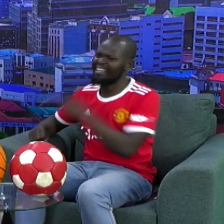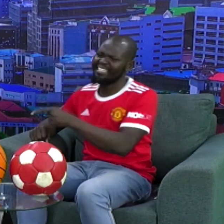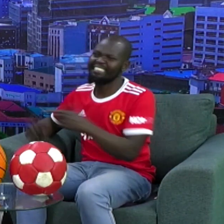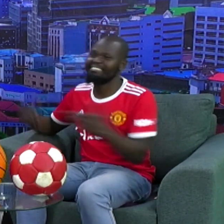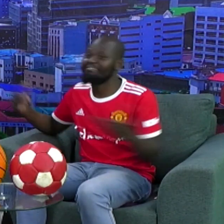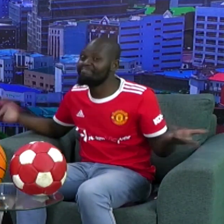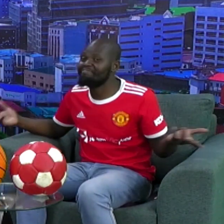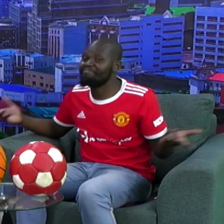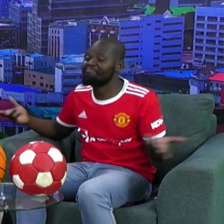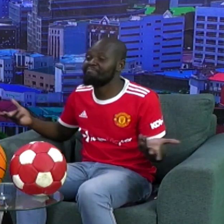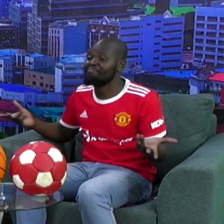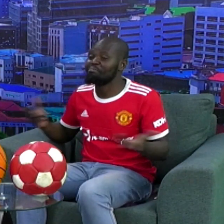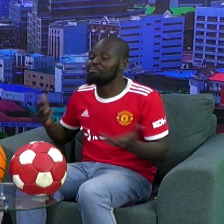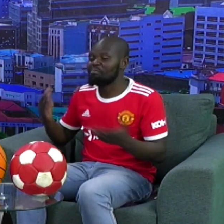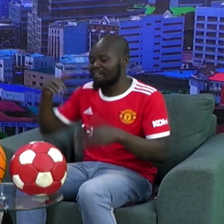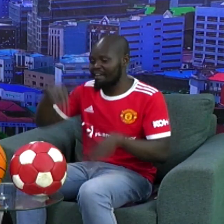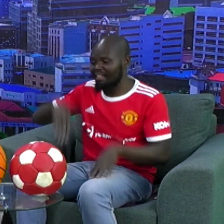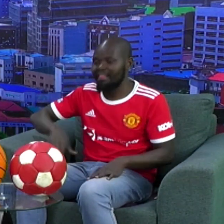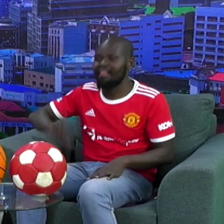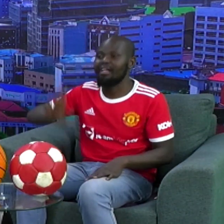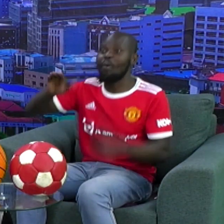right. Sofapaka, on the other hand,